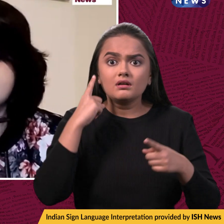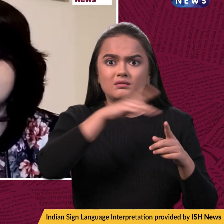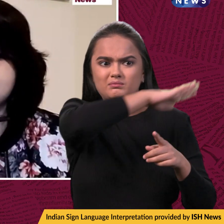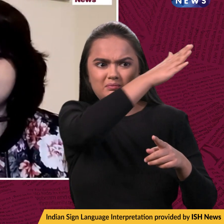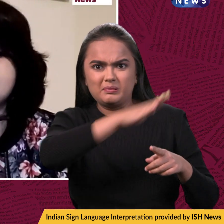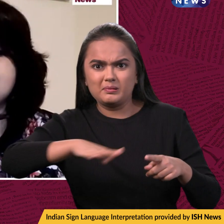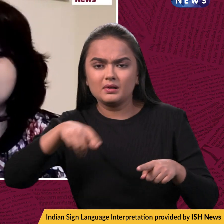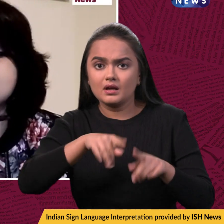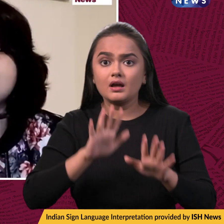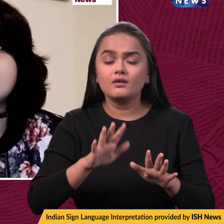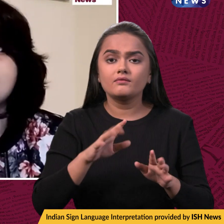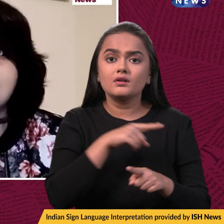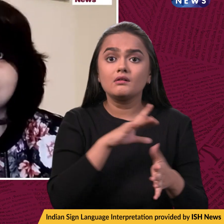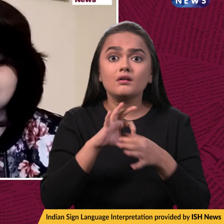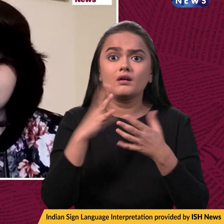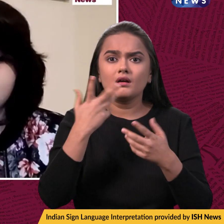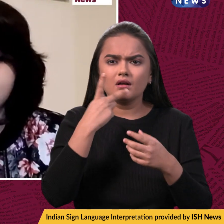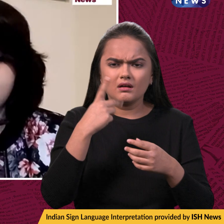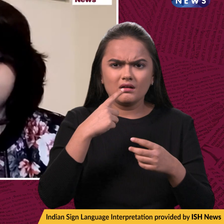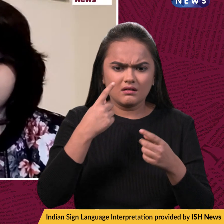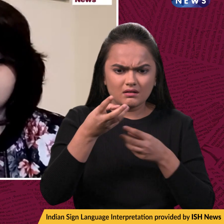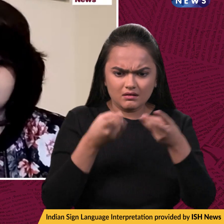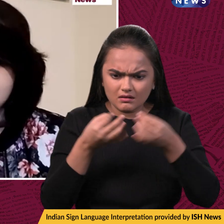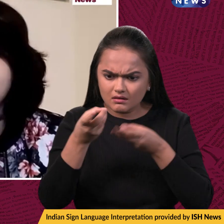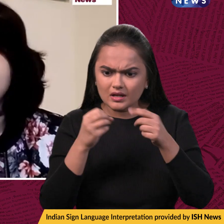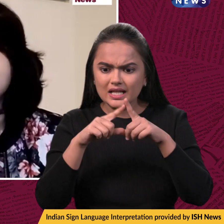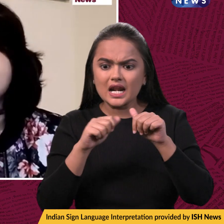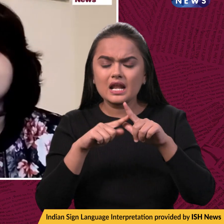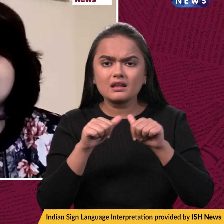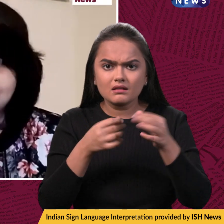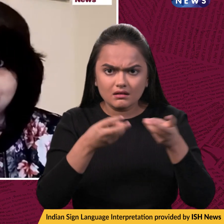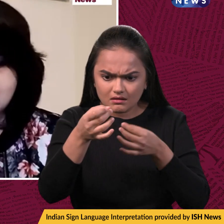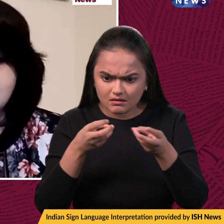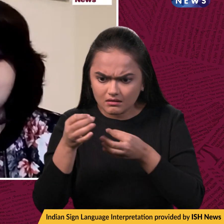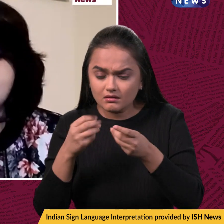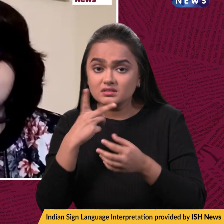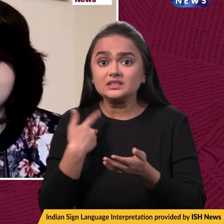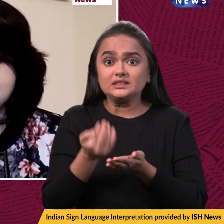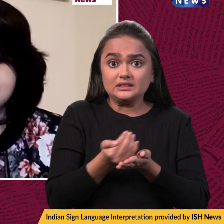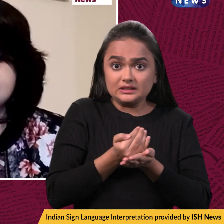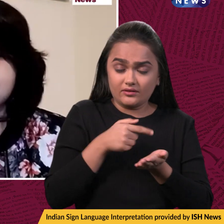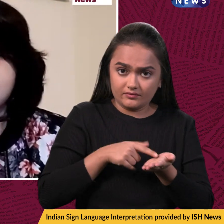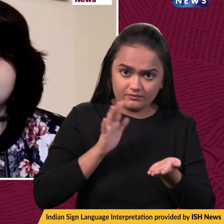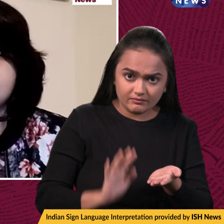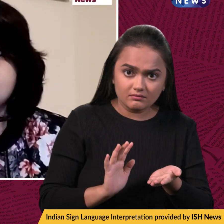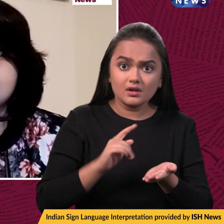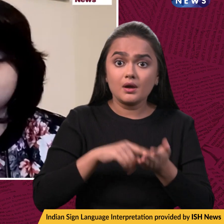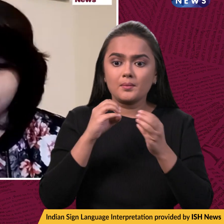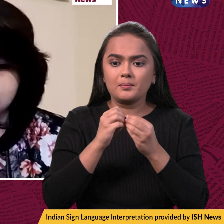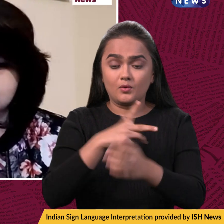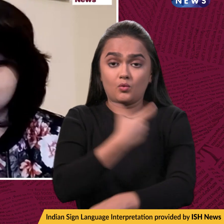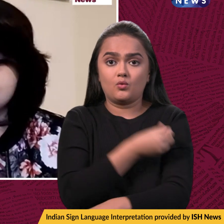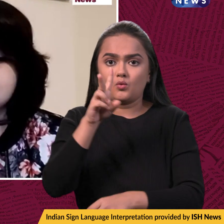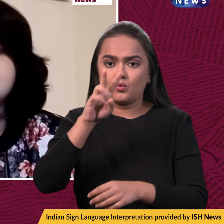peer-reviewed study confirming the phase 3 analysis of data on the safety and efficacy of Bharat